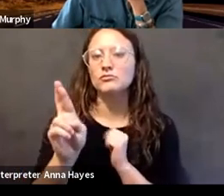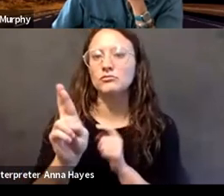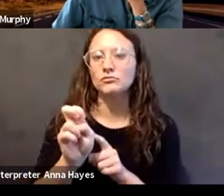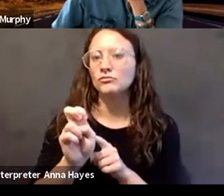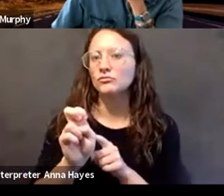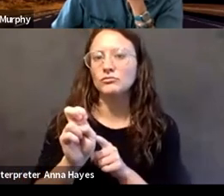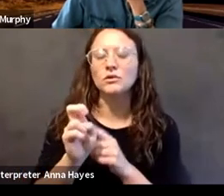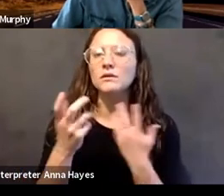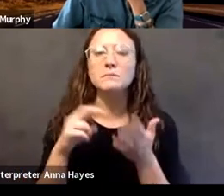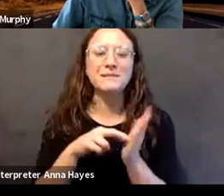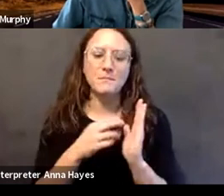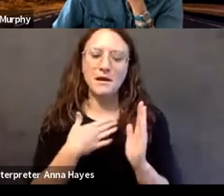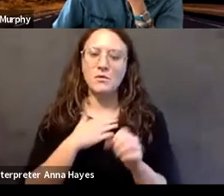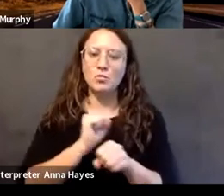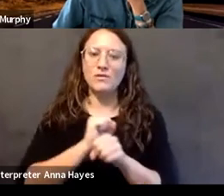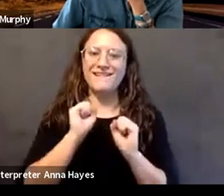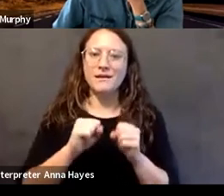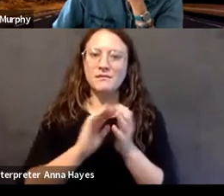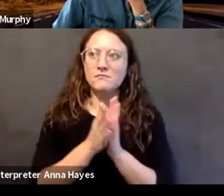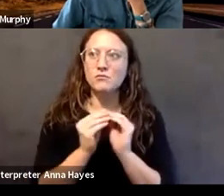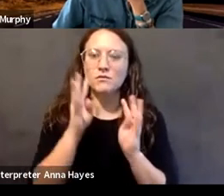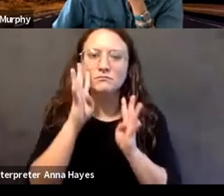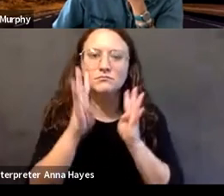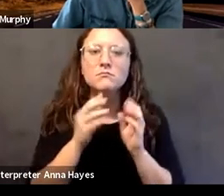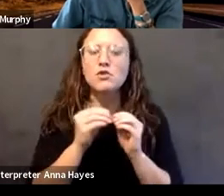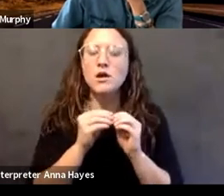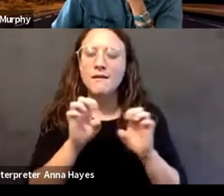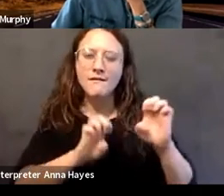be experimental and it could be seen.